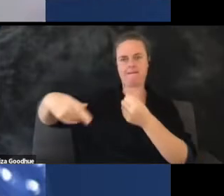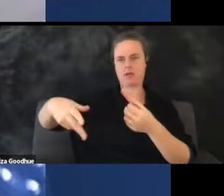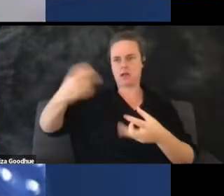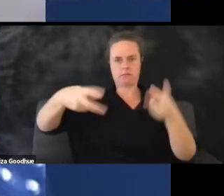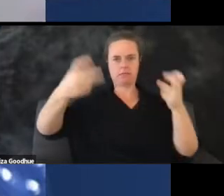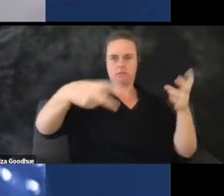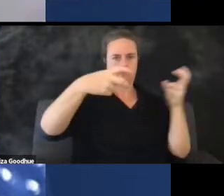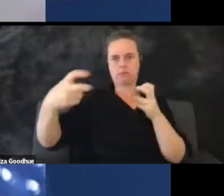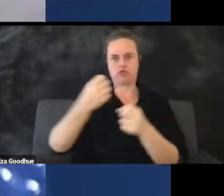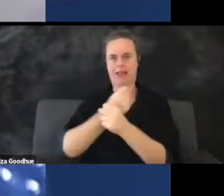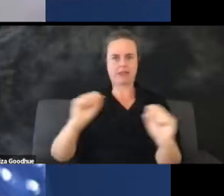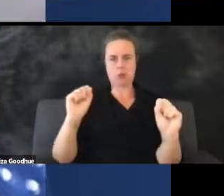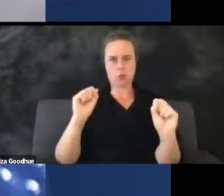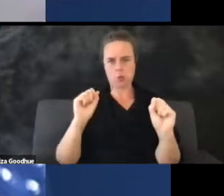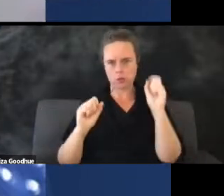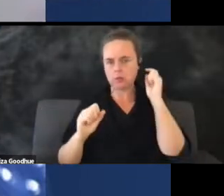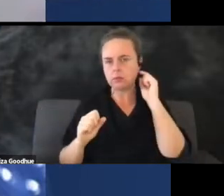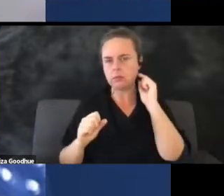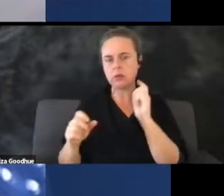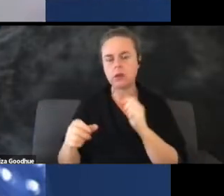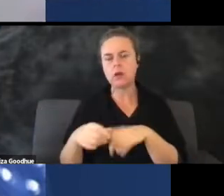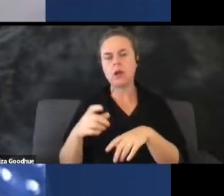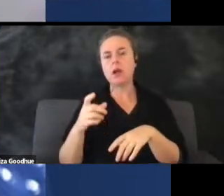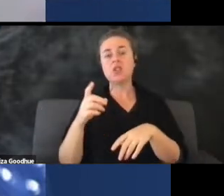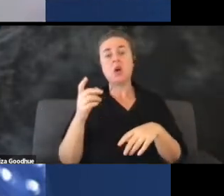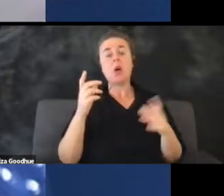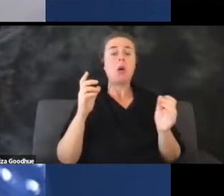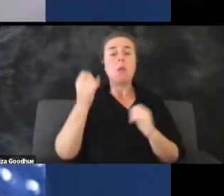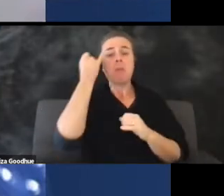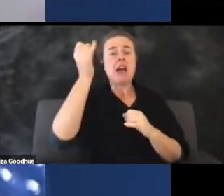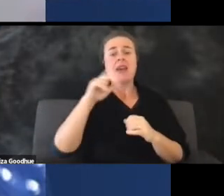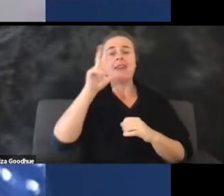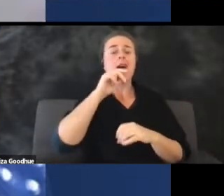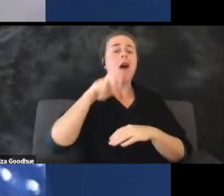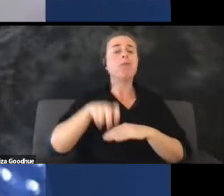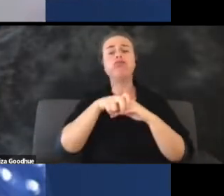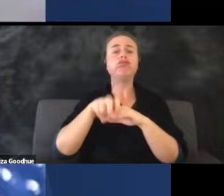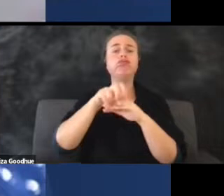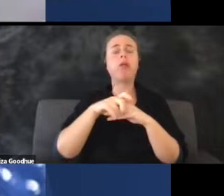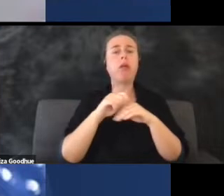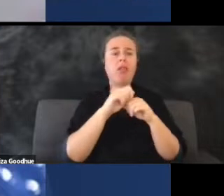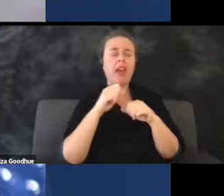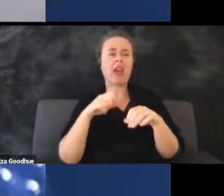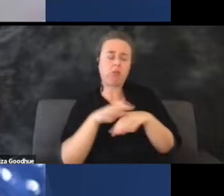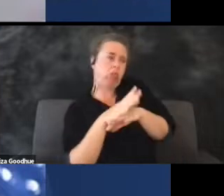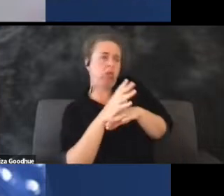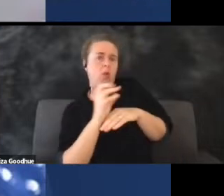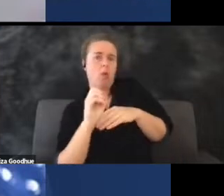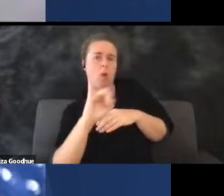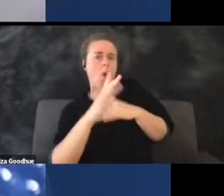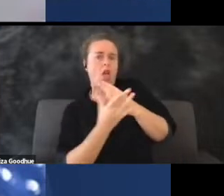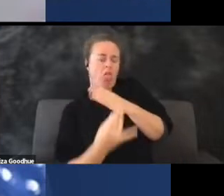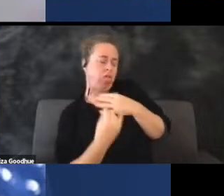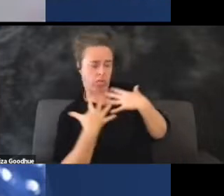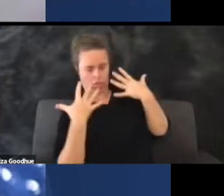in his environment, just swimming along, and then, the oil spill happens and he gets covered in oil. And then, we discovered that we